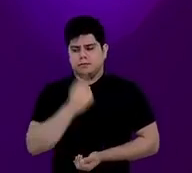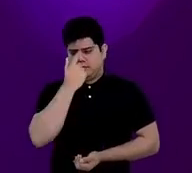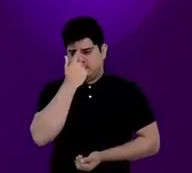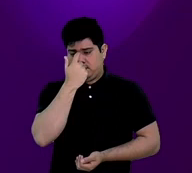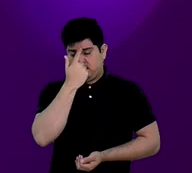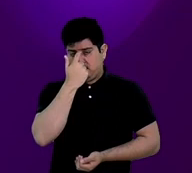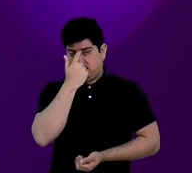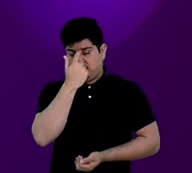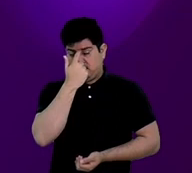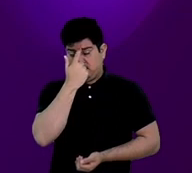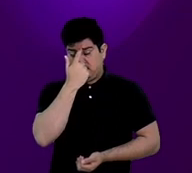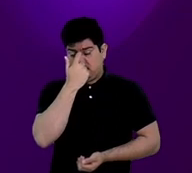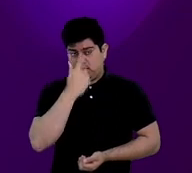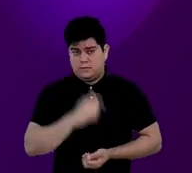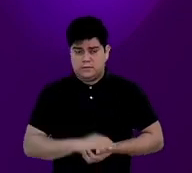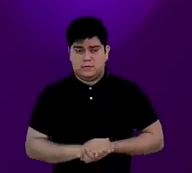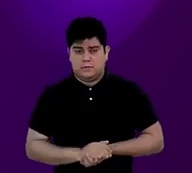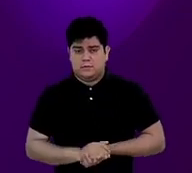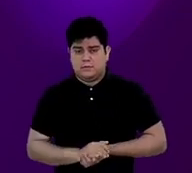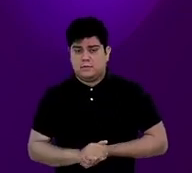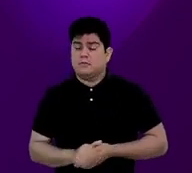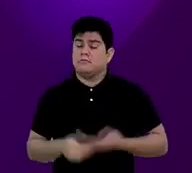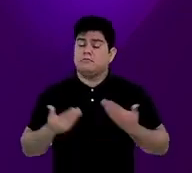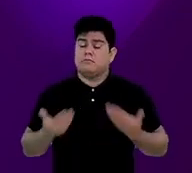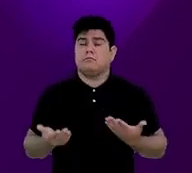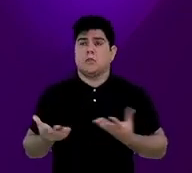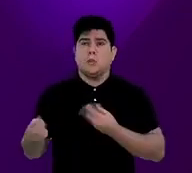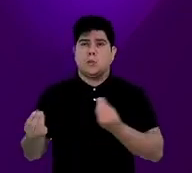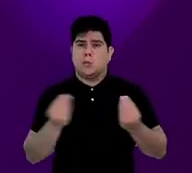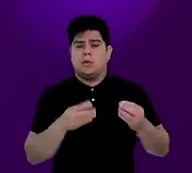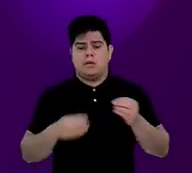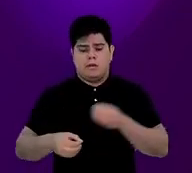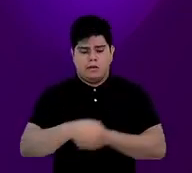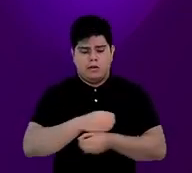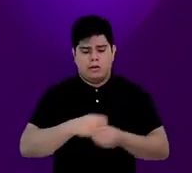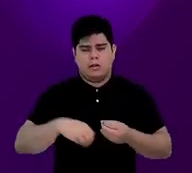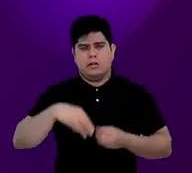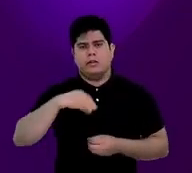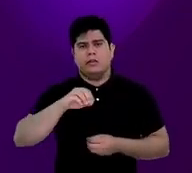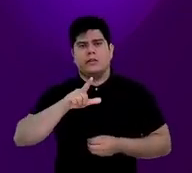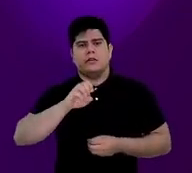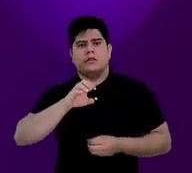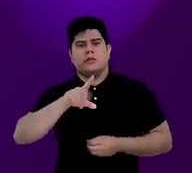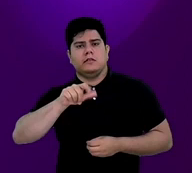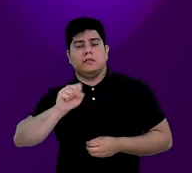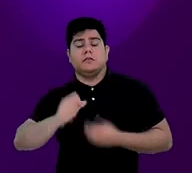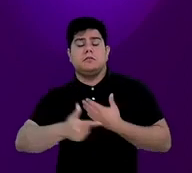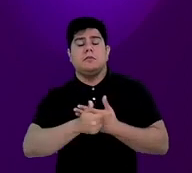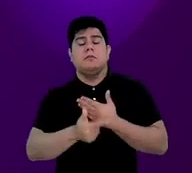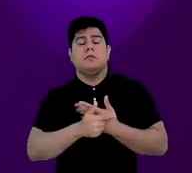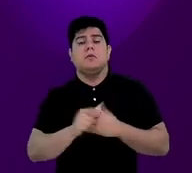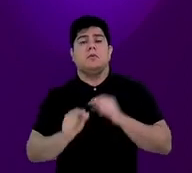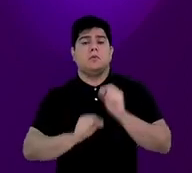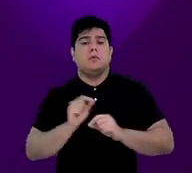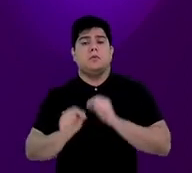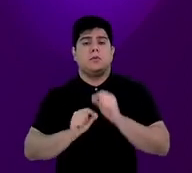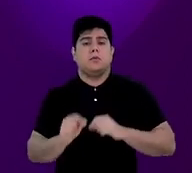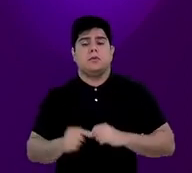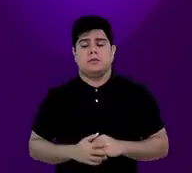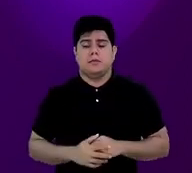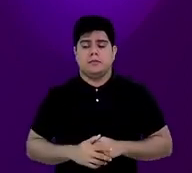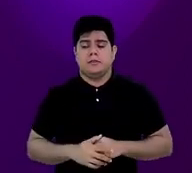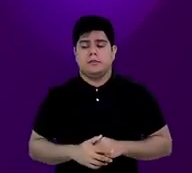There's a lot of molecules in the body whose job is to sense reactive oxygen species and carry